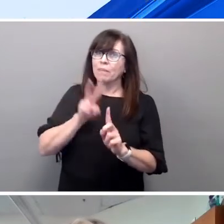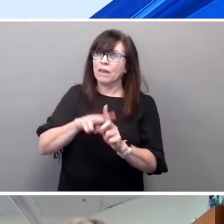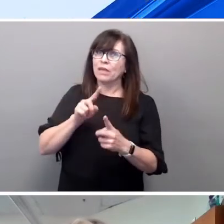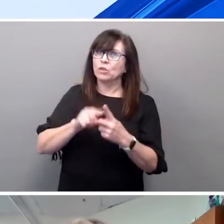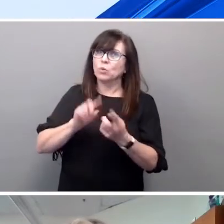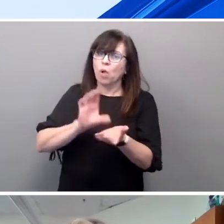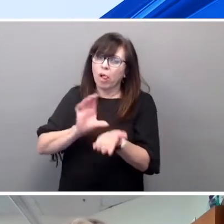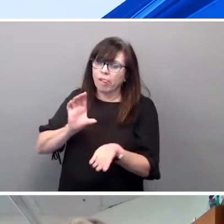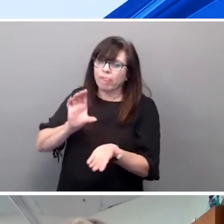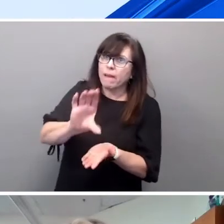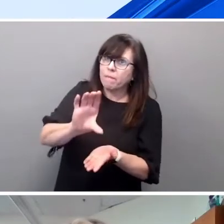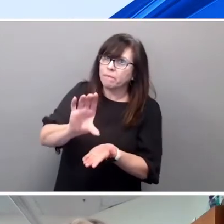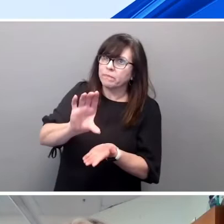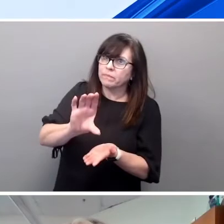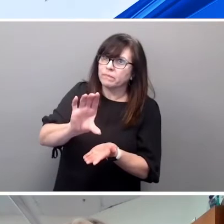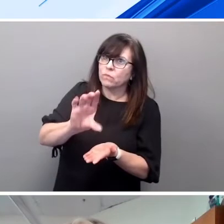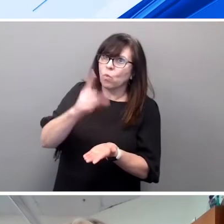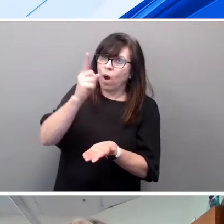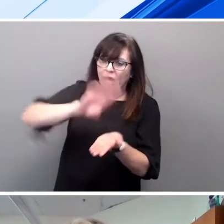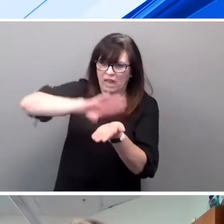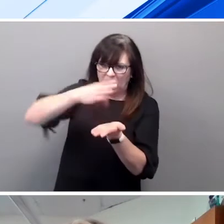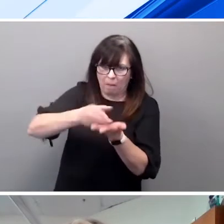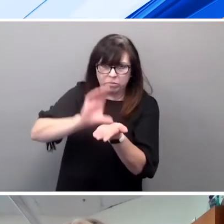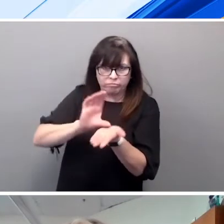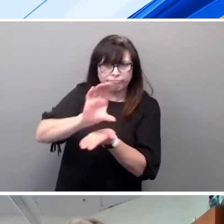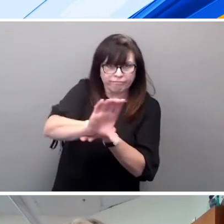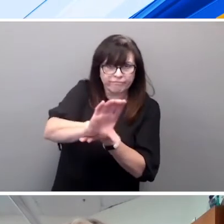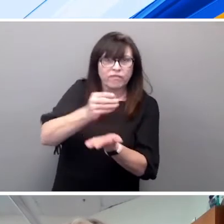funding. So for example, in